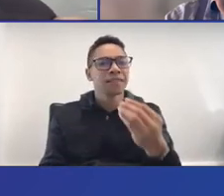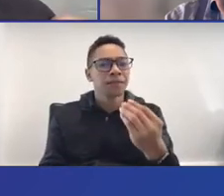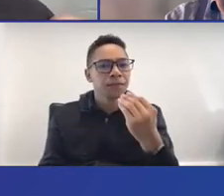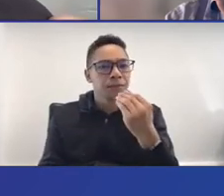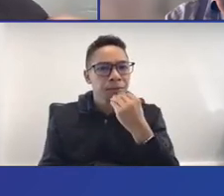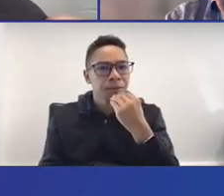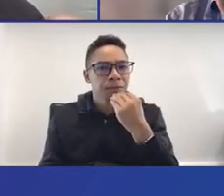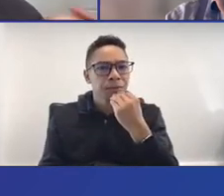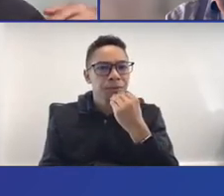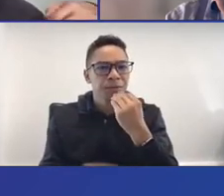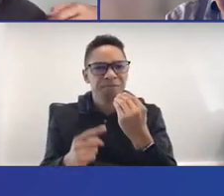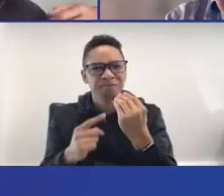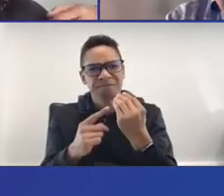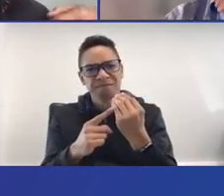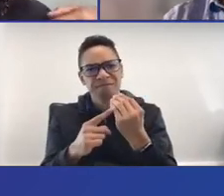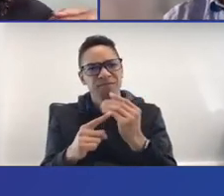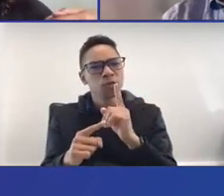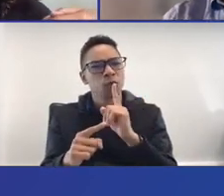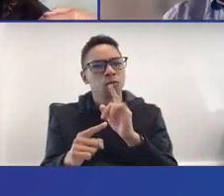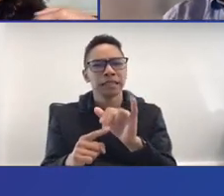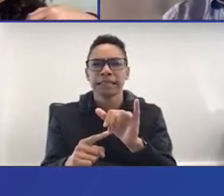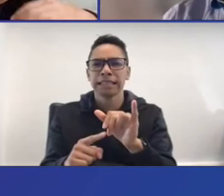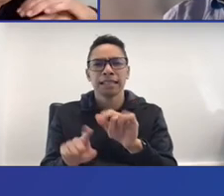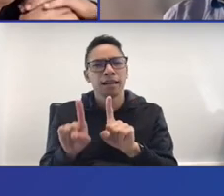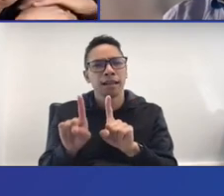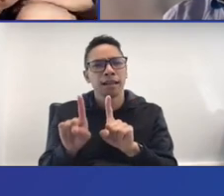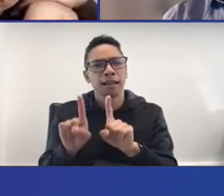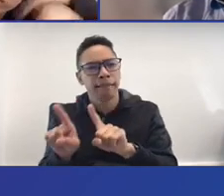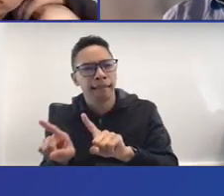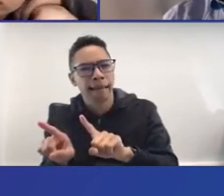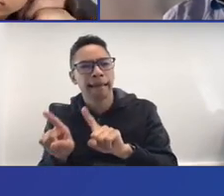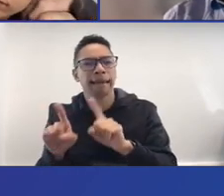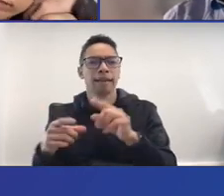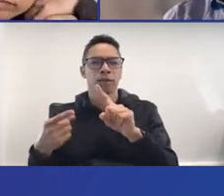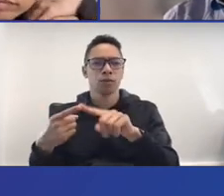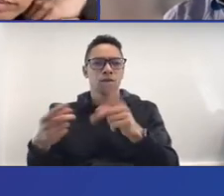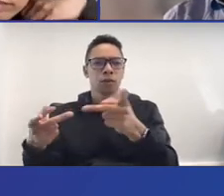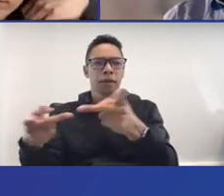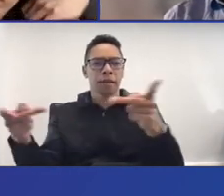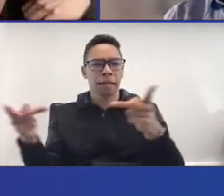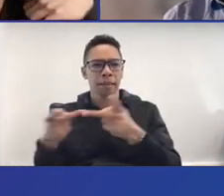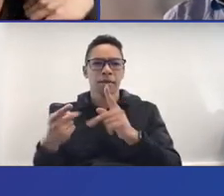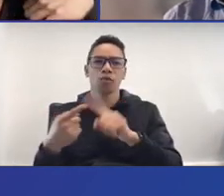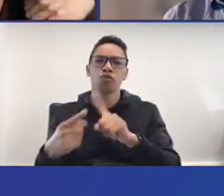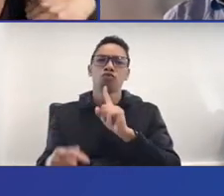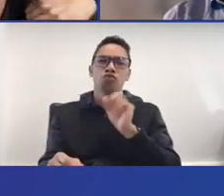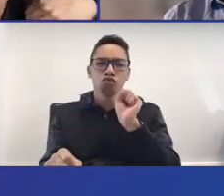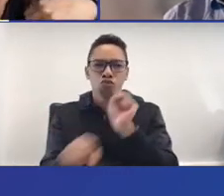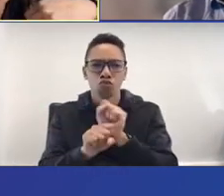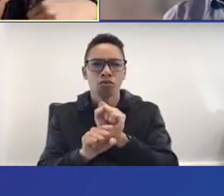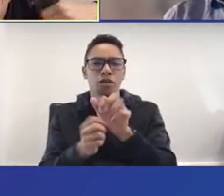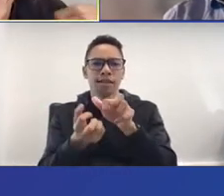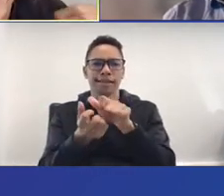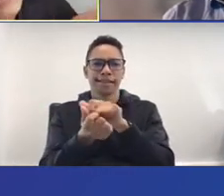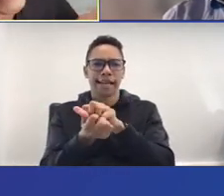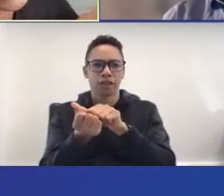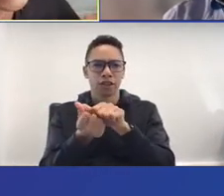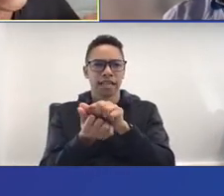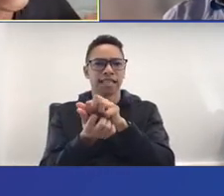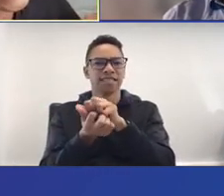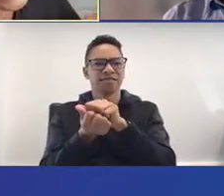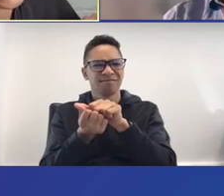really leans into like a place of true digestion that I